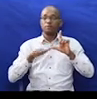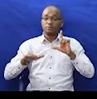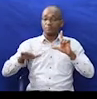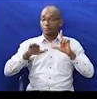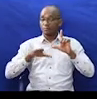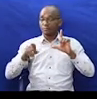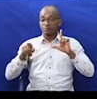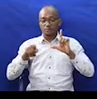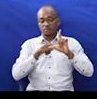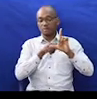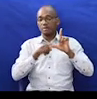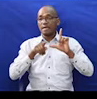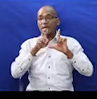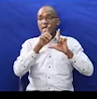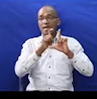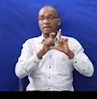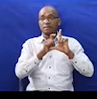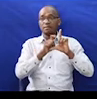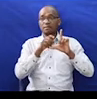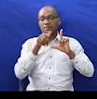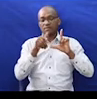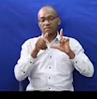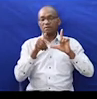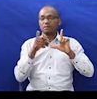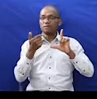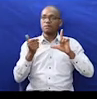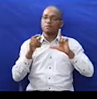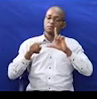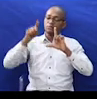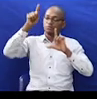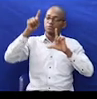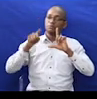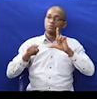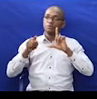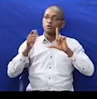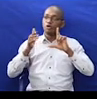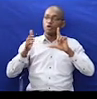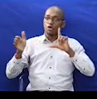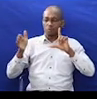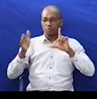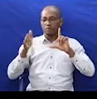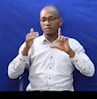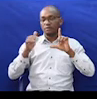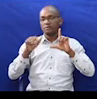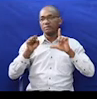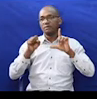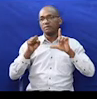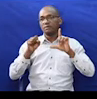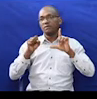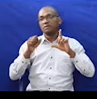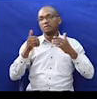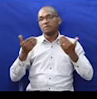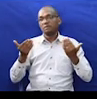adjacent to angle X is called the adjacent side. And the side which is opposite to angle X is called the